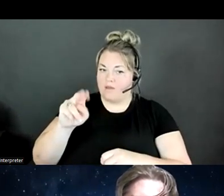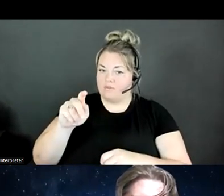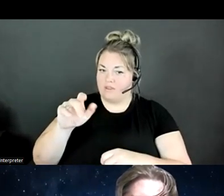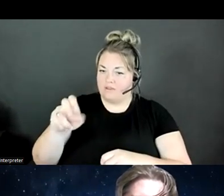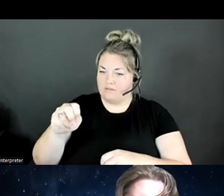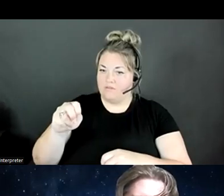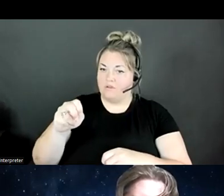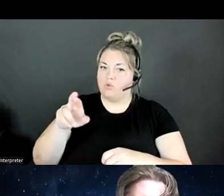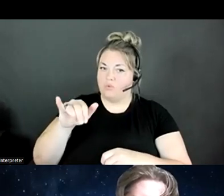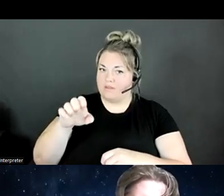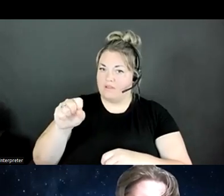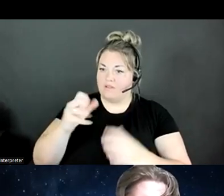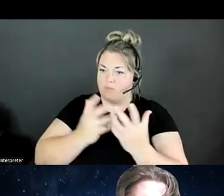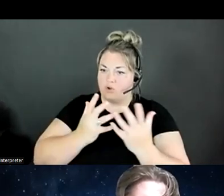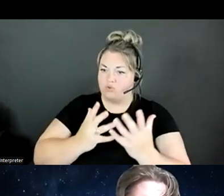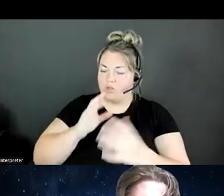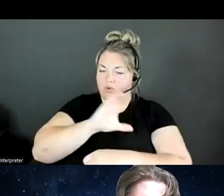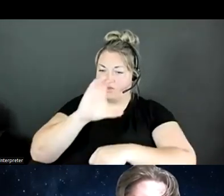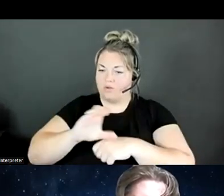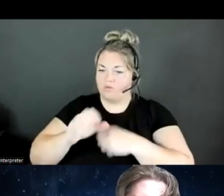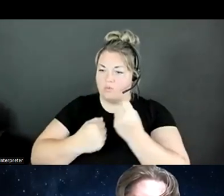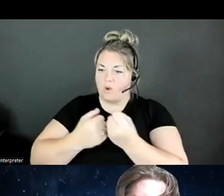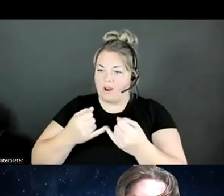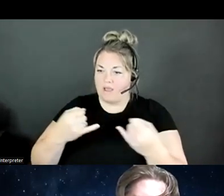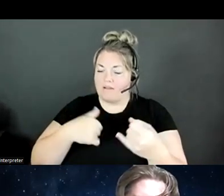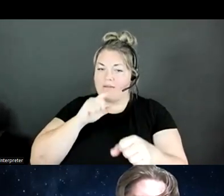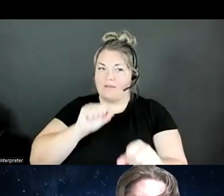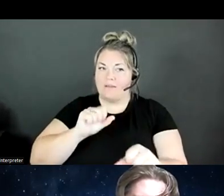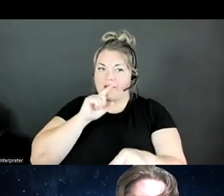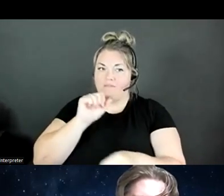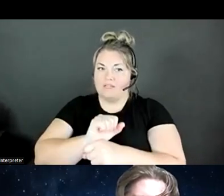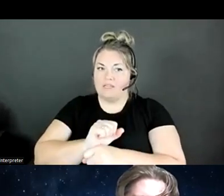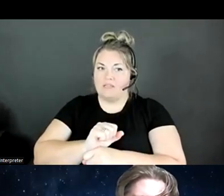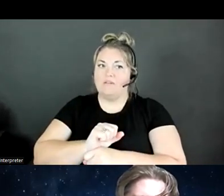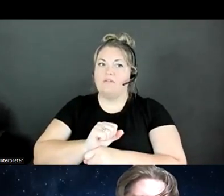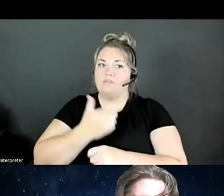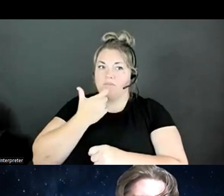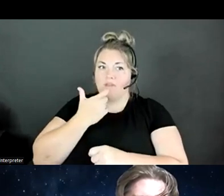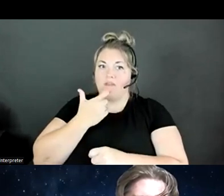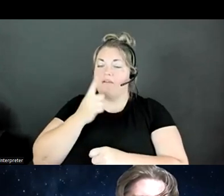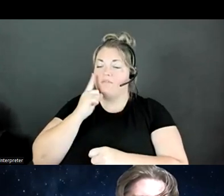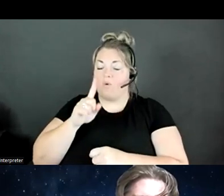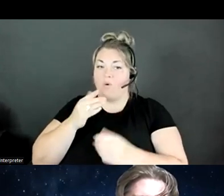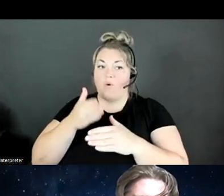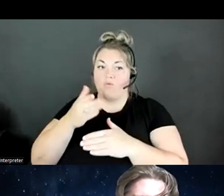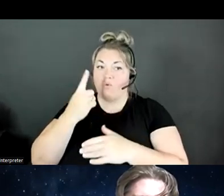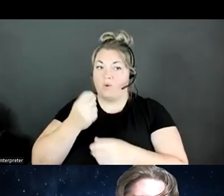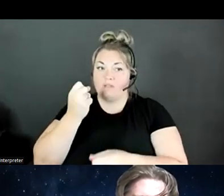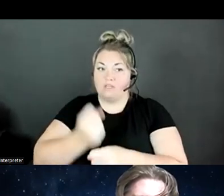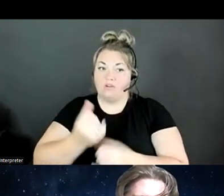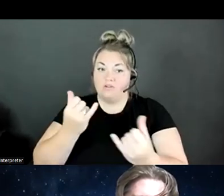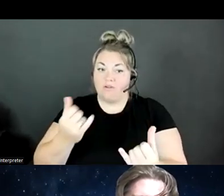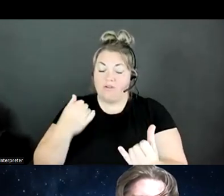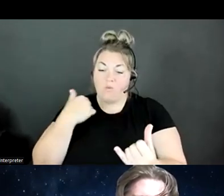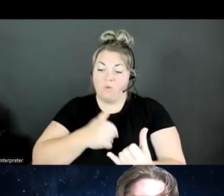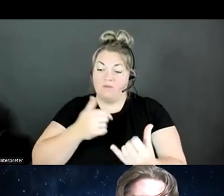line. And I can definitely speak to how, for over a year now, we've